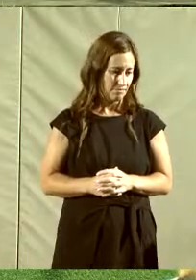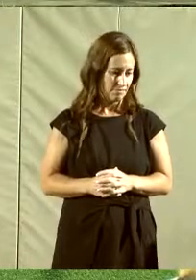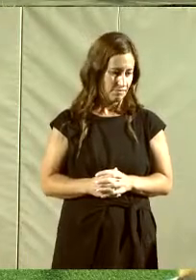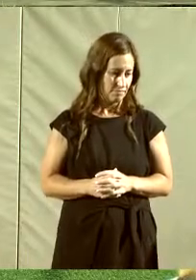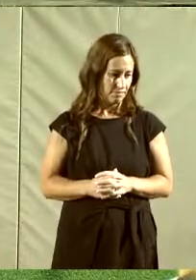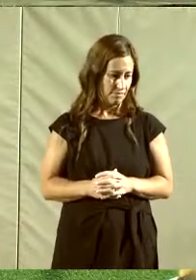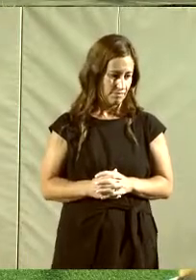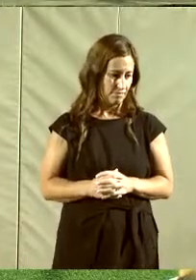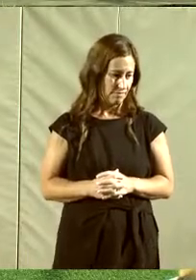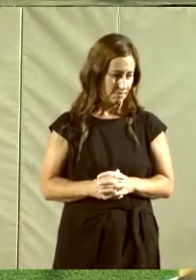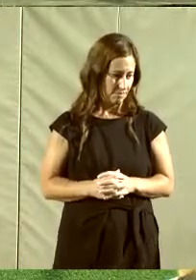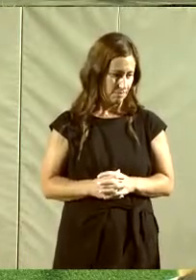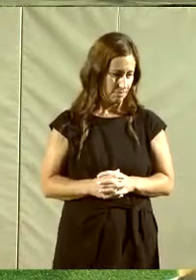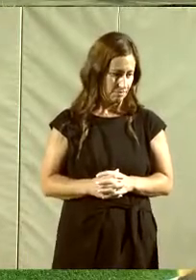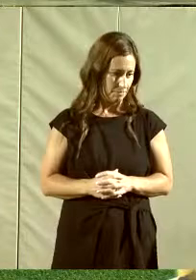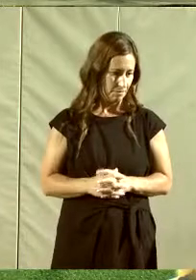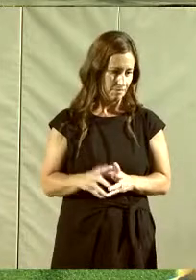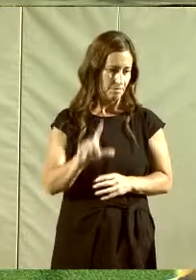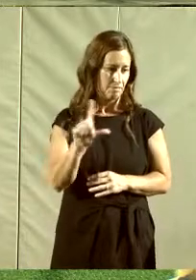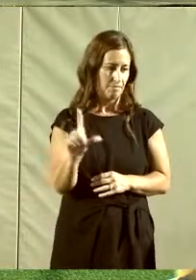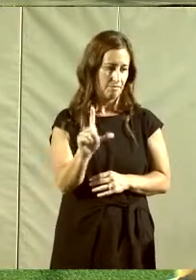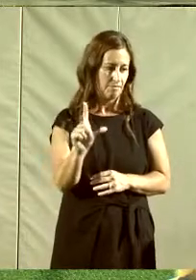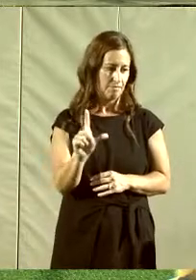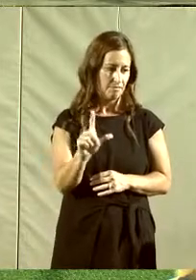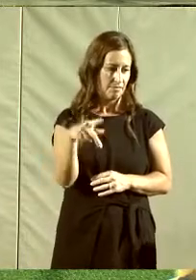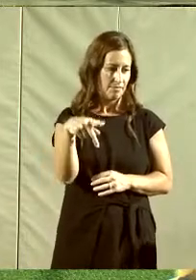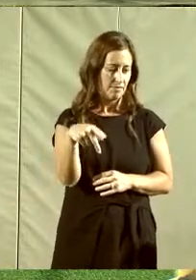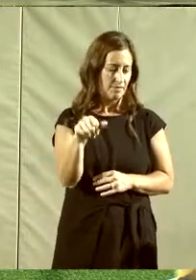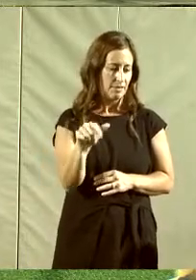Liliana Araceli Palmias.